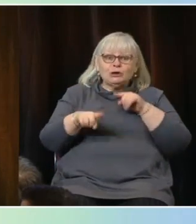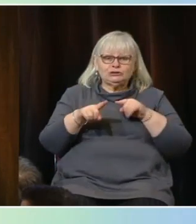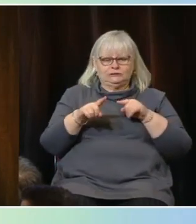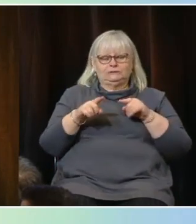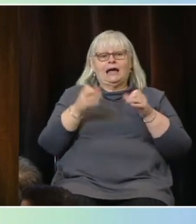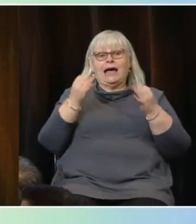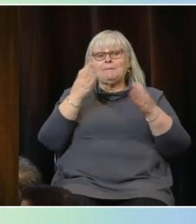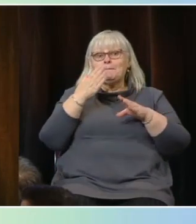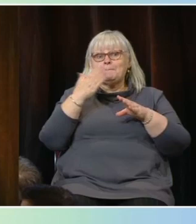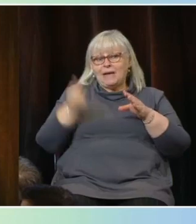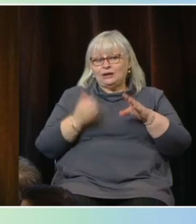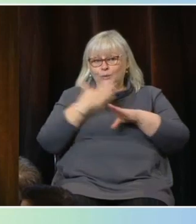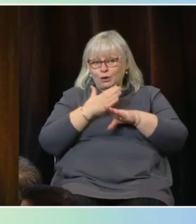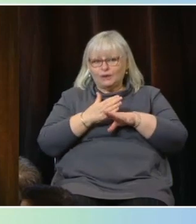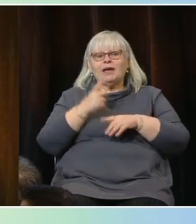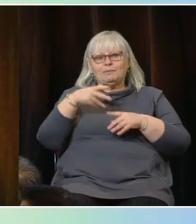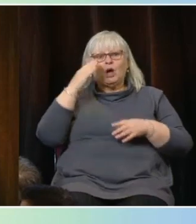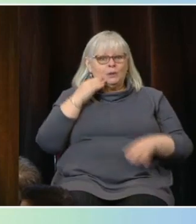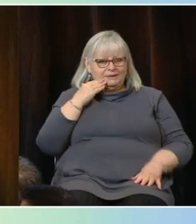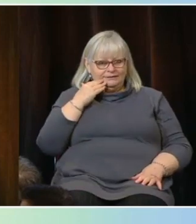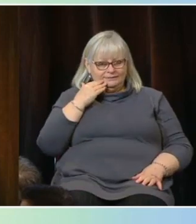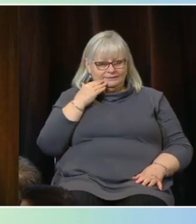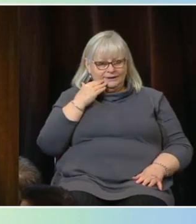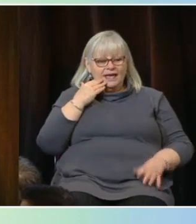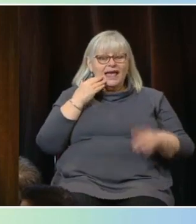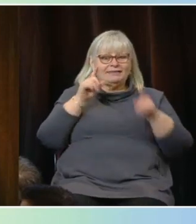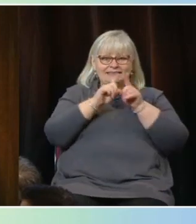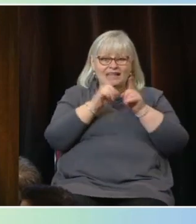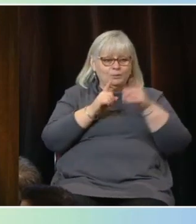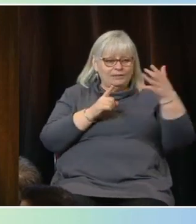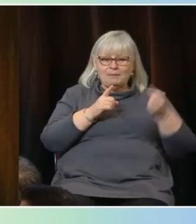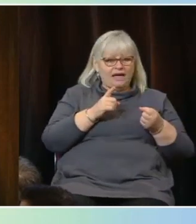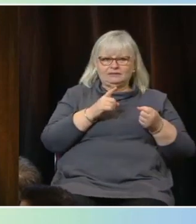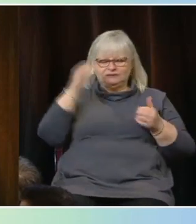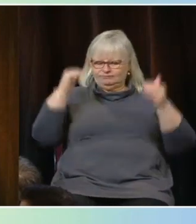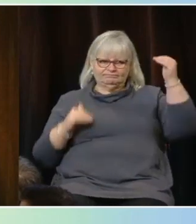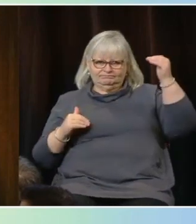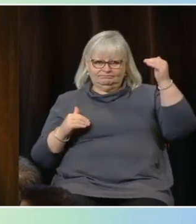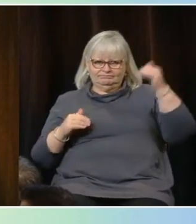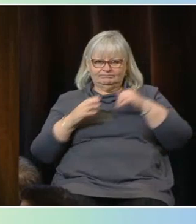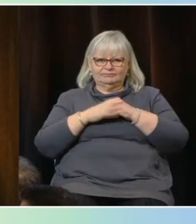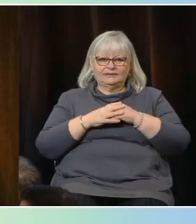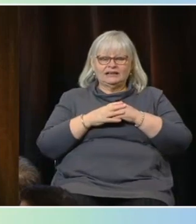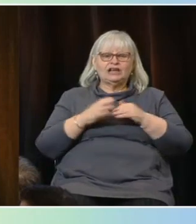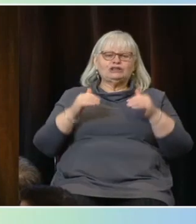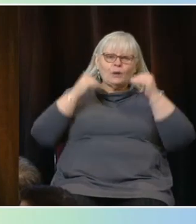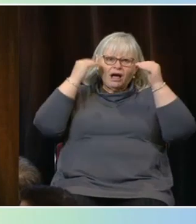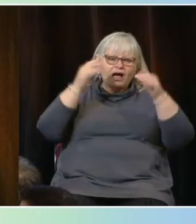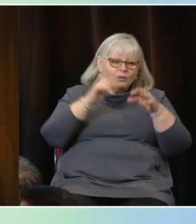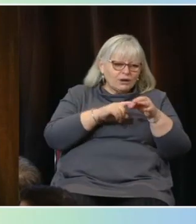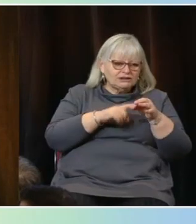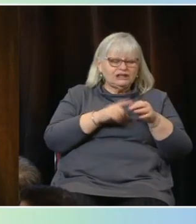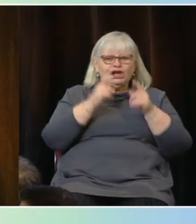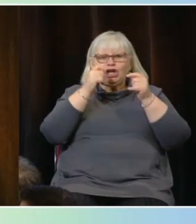compared to men and the mirror Gap in paid work hours high quality low-cost Early Education and Care